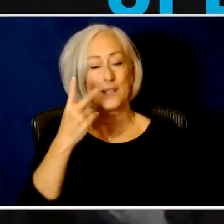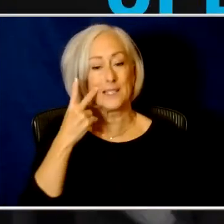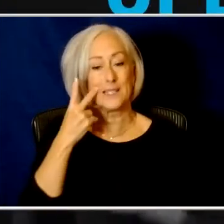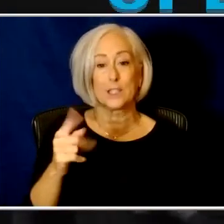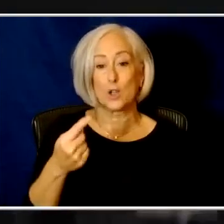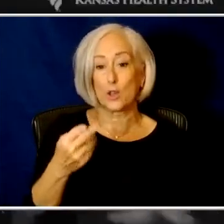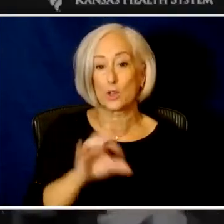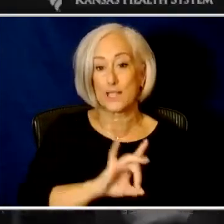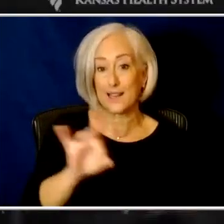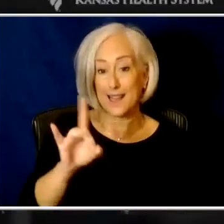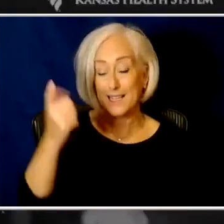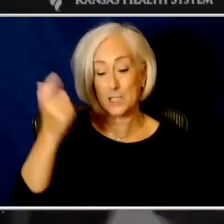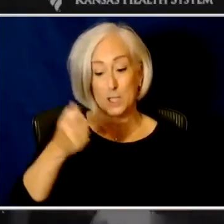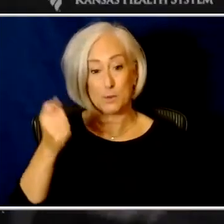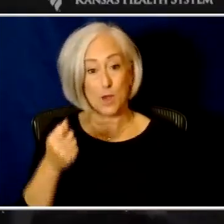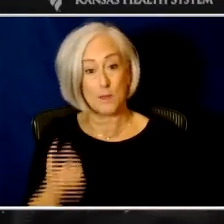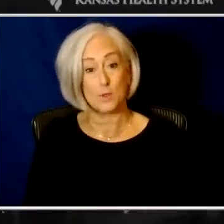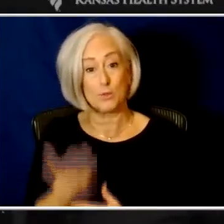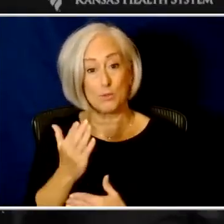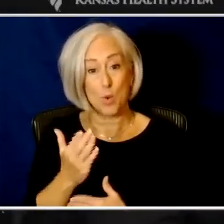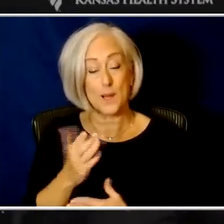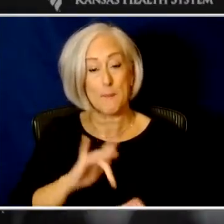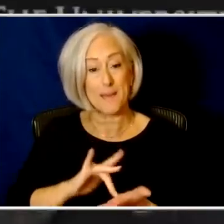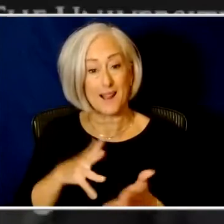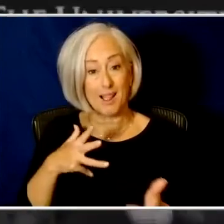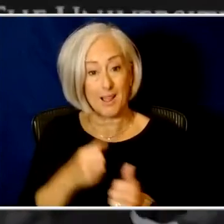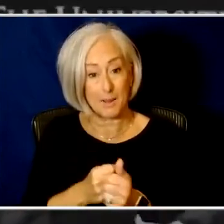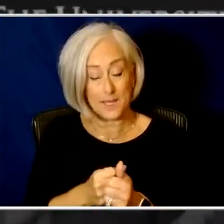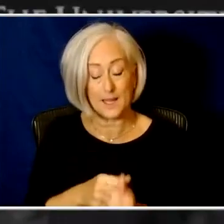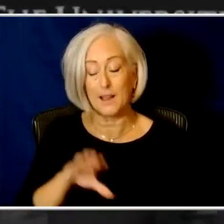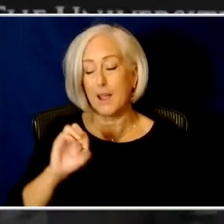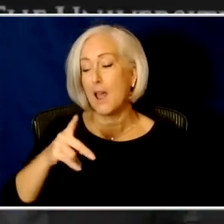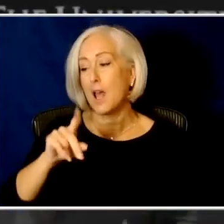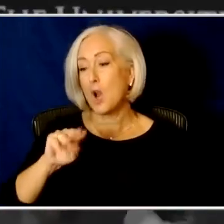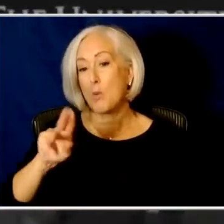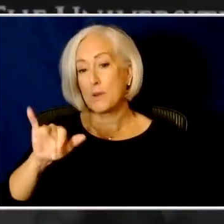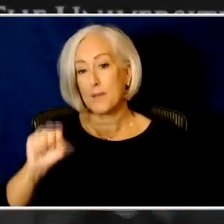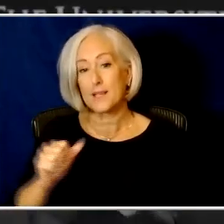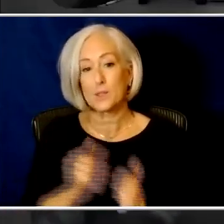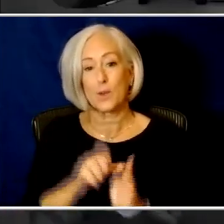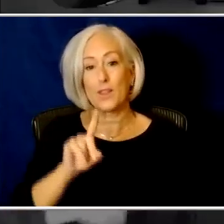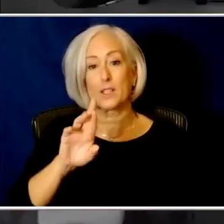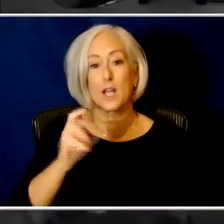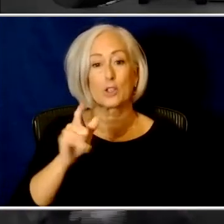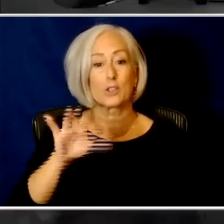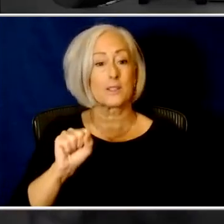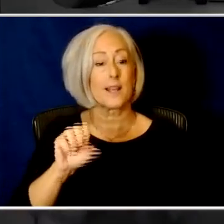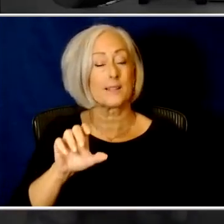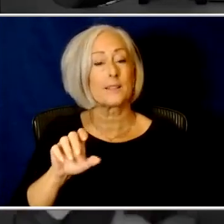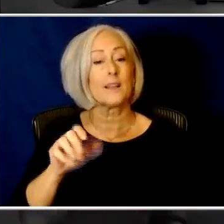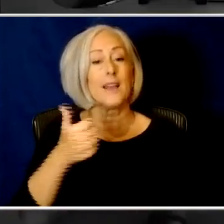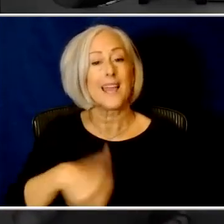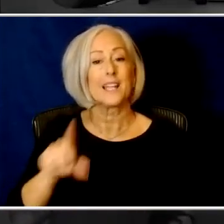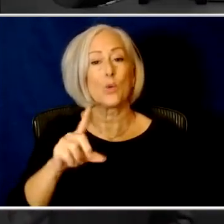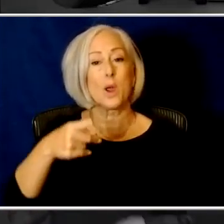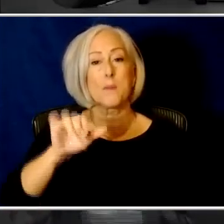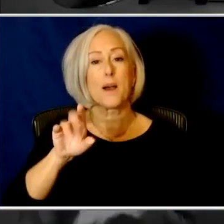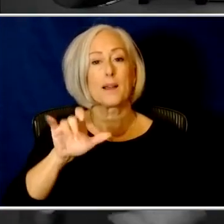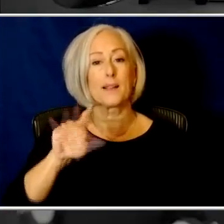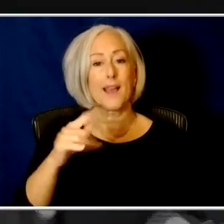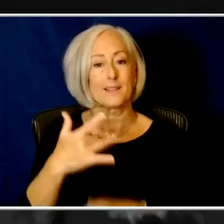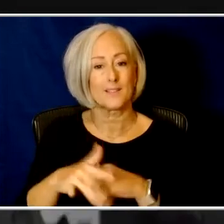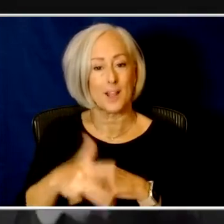off in Vegas, not here. So, Yeah, okay. maybe not. All right. I'm glad you're doing well. Glad you're back. So tomorrow, we're going to tell you about an inspirational book